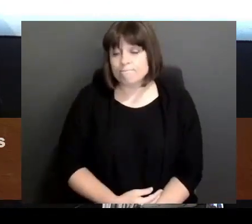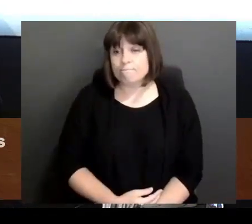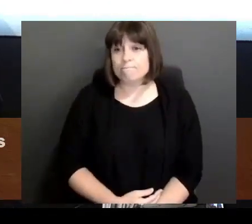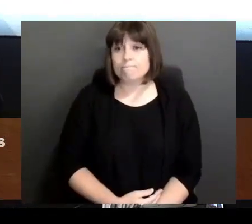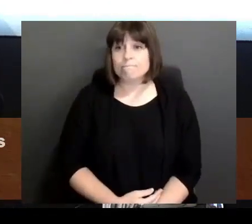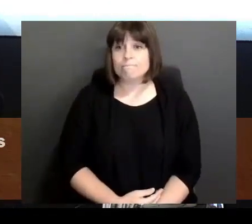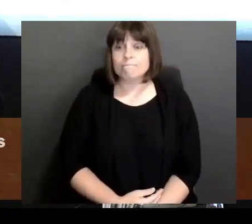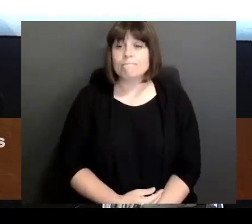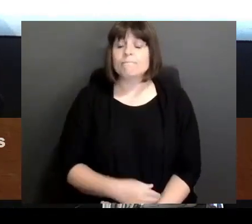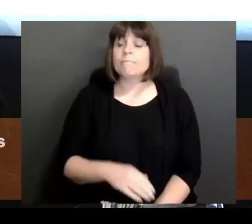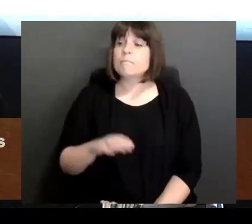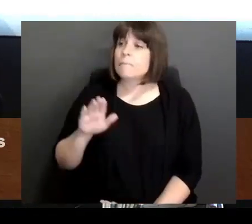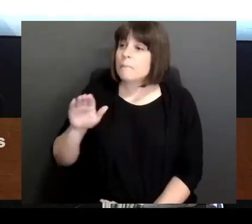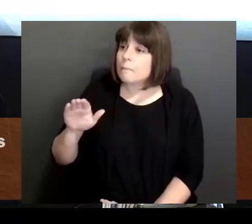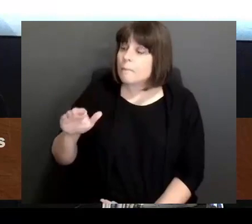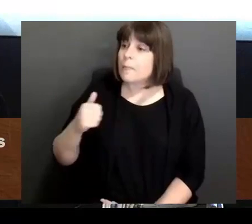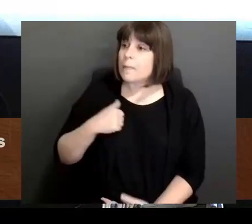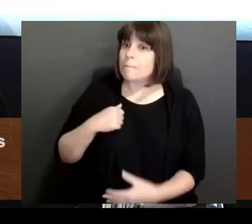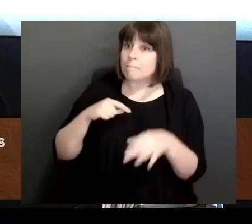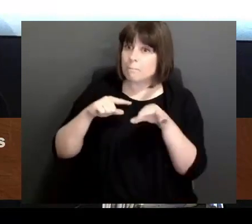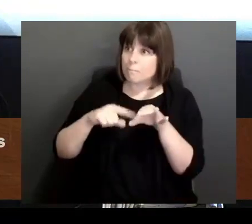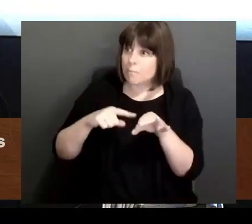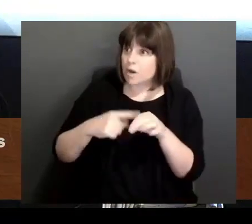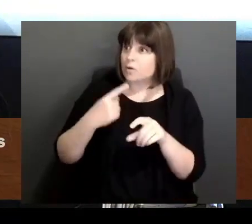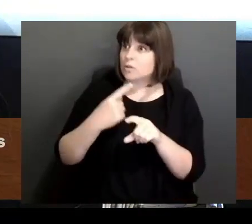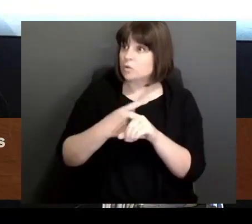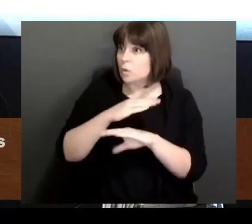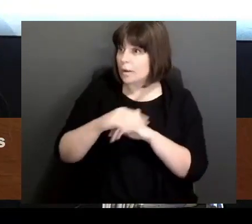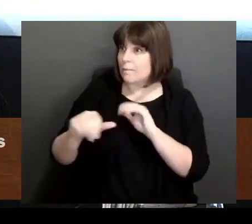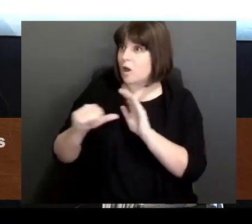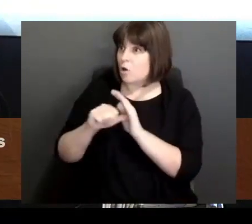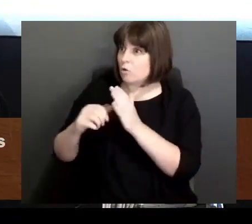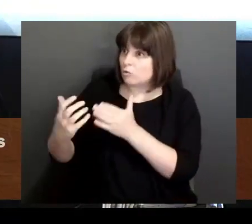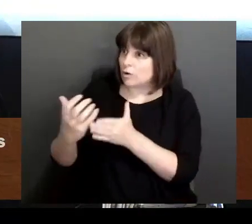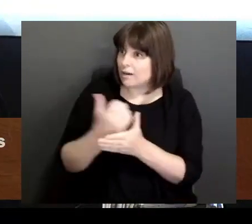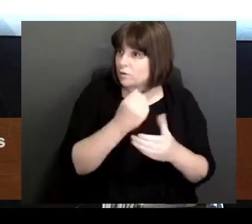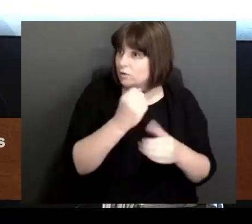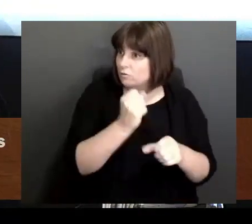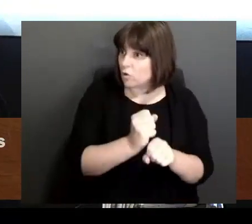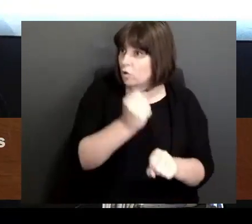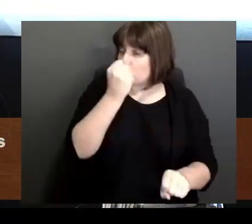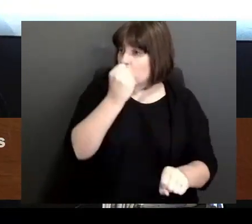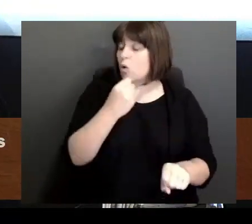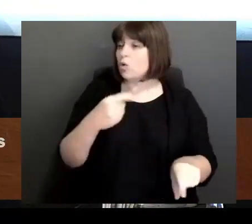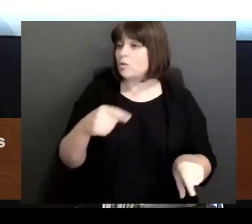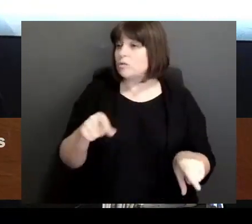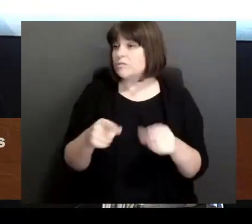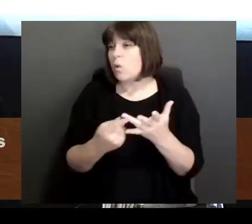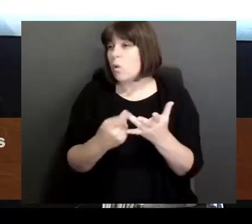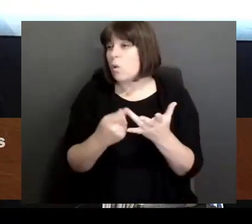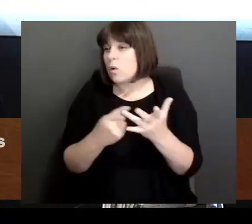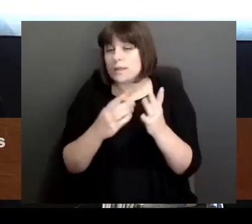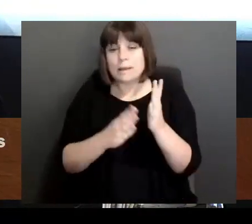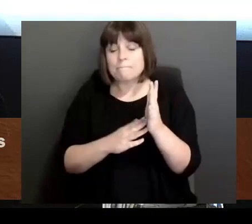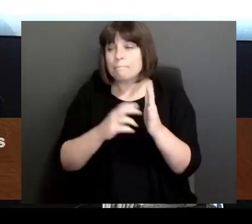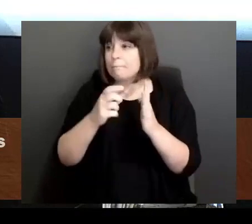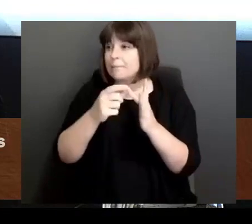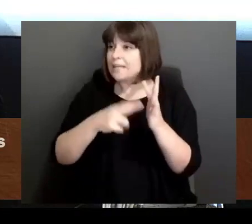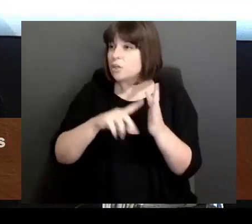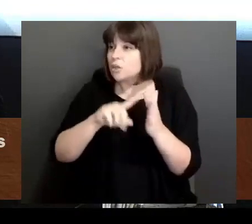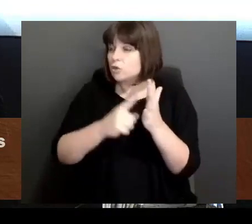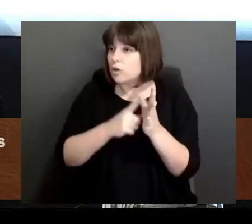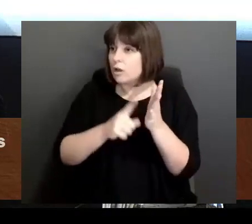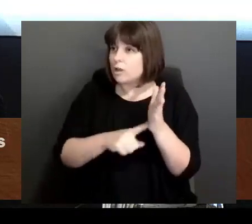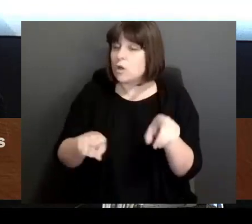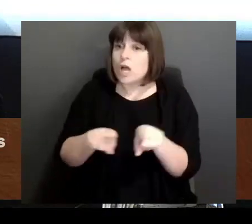Minister, my questions will address the revenue from gold and other minerals and the illegal possession